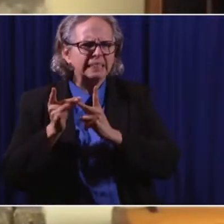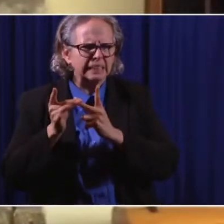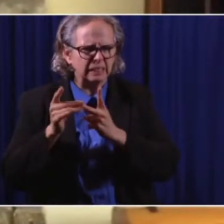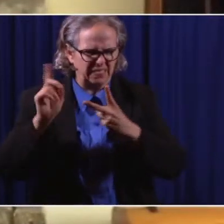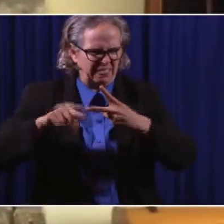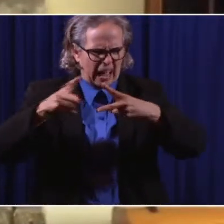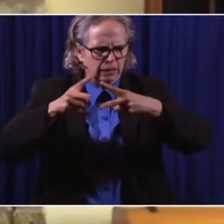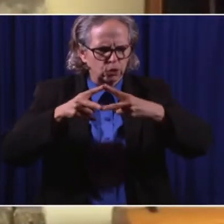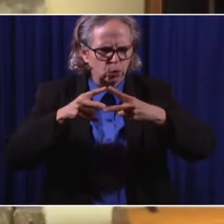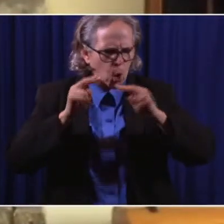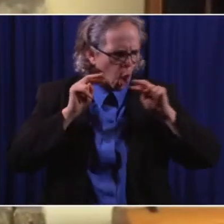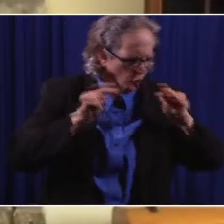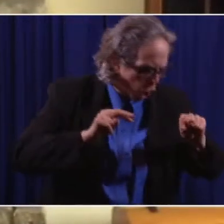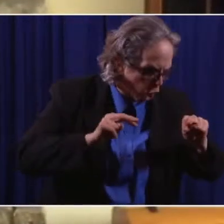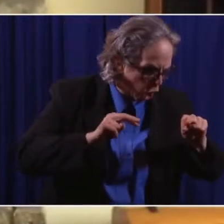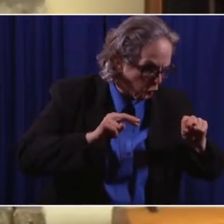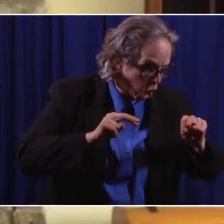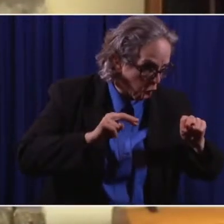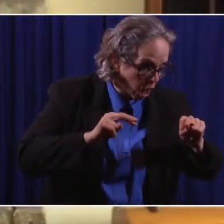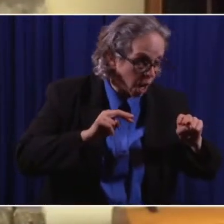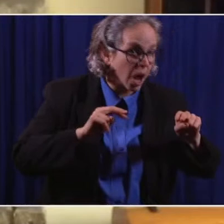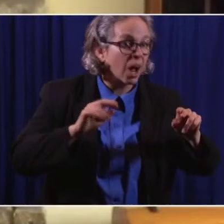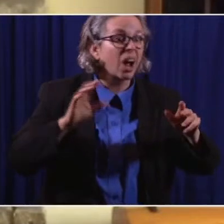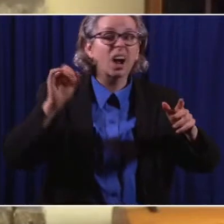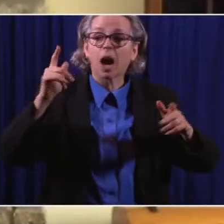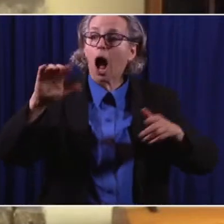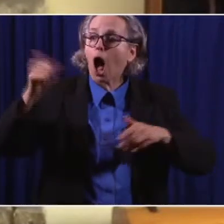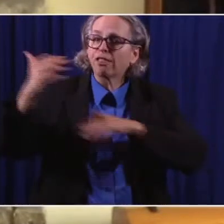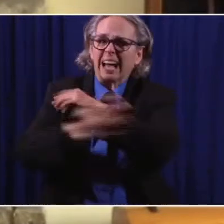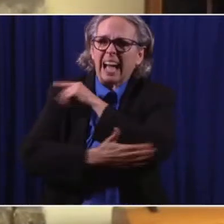counties. For example, Cuyahoga County, the other end of the state, John,